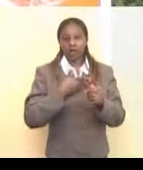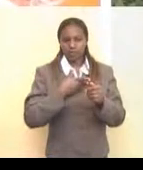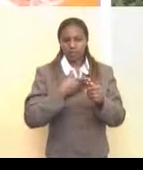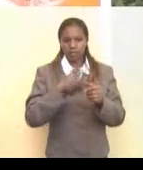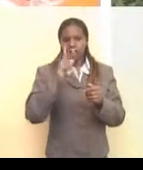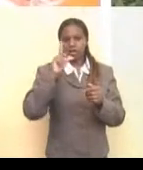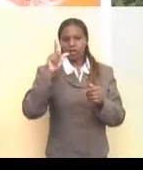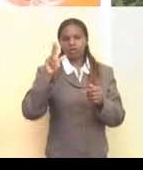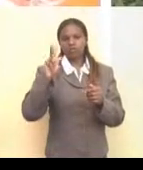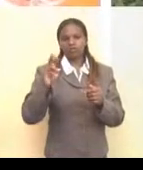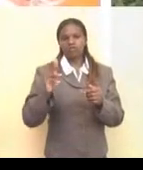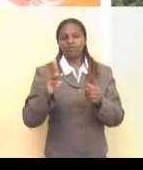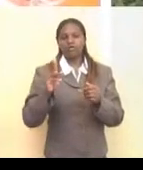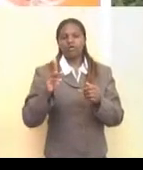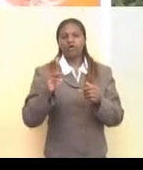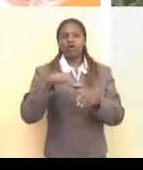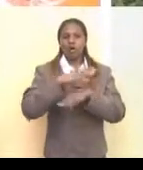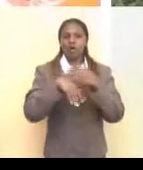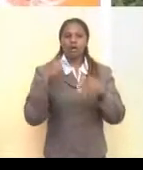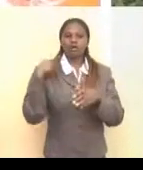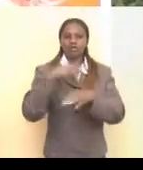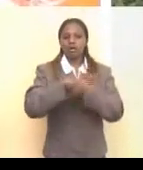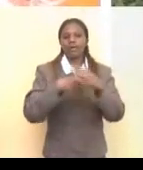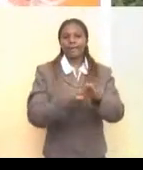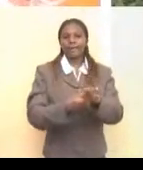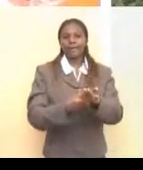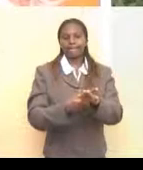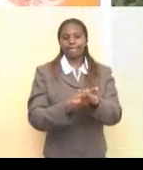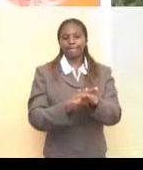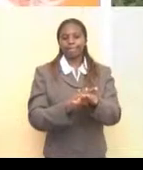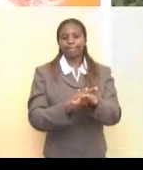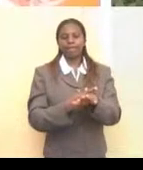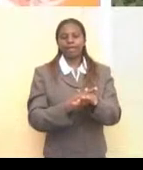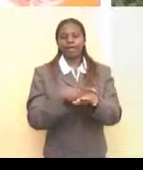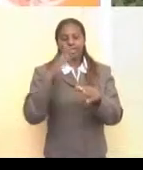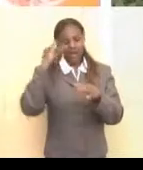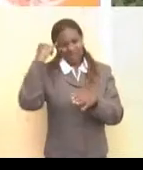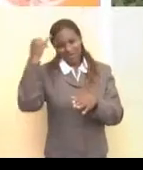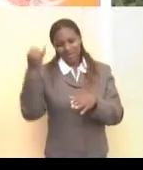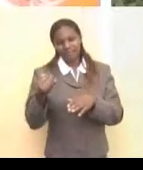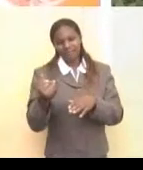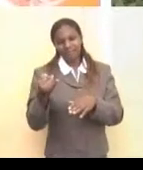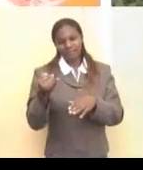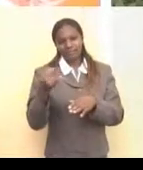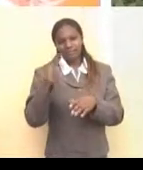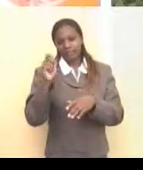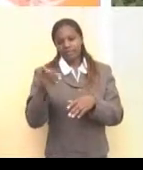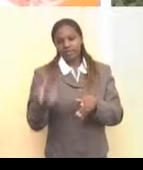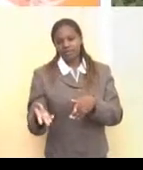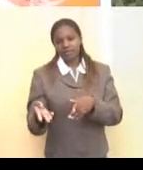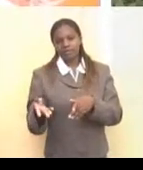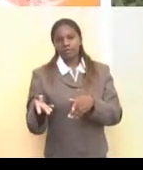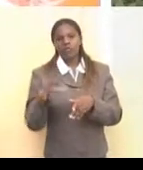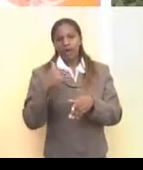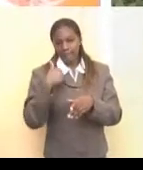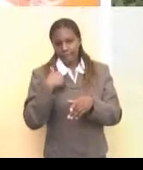it's L24, all legal, all the time. And the concept behind this TV channel is